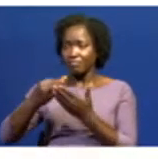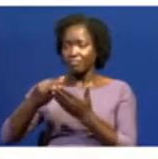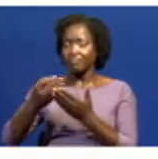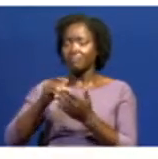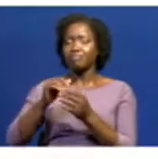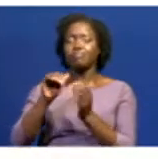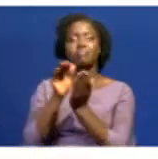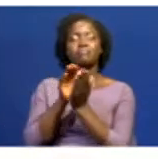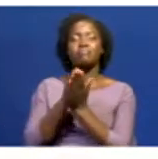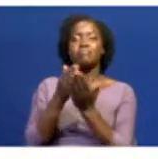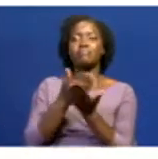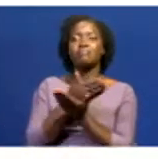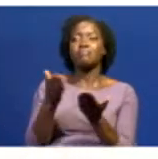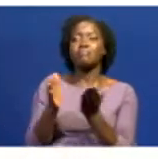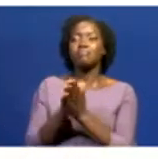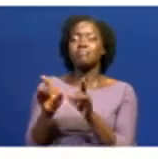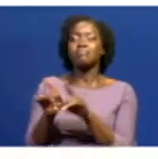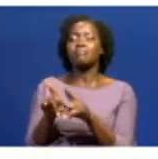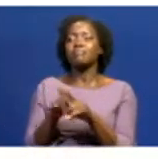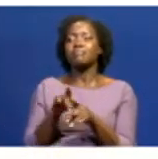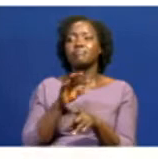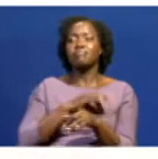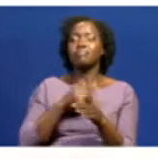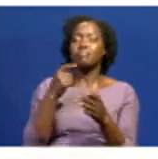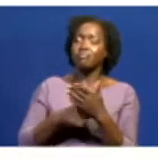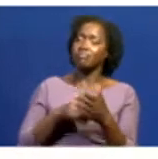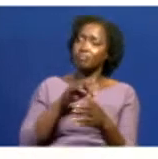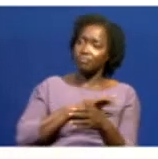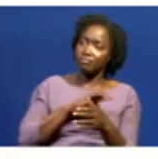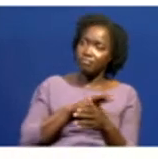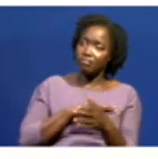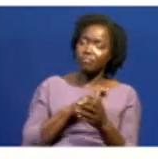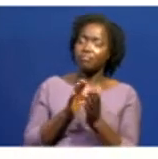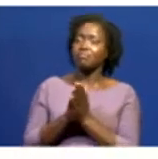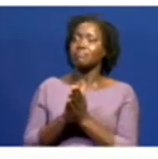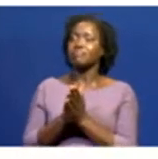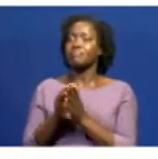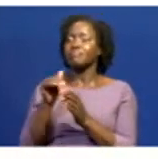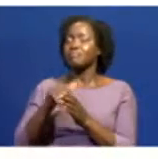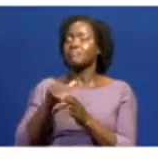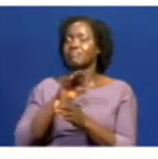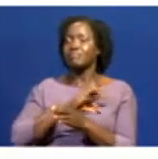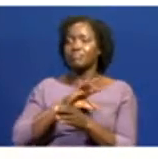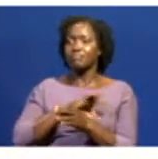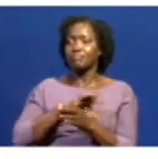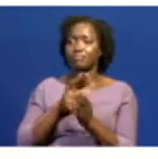umbrella fund and get the similar benefits, tax benefits. You can get in investment income